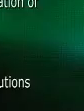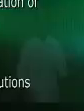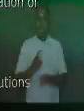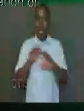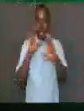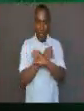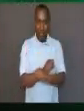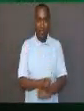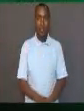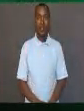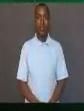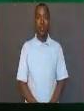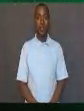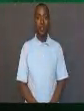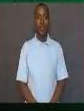Time's up.